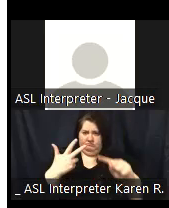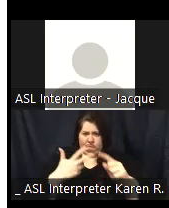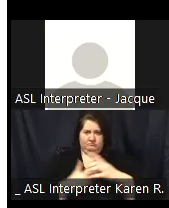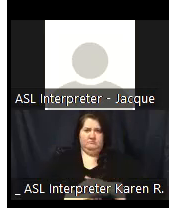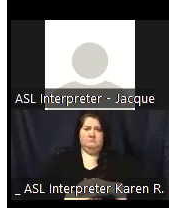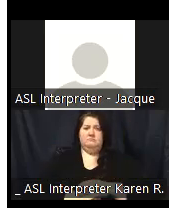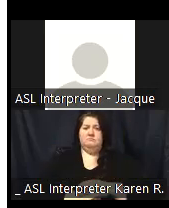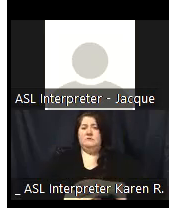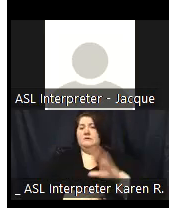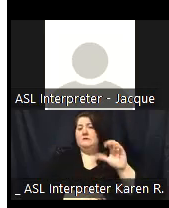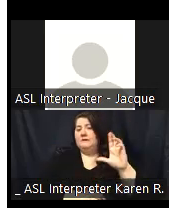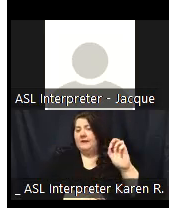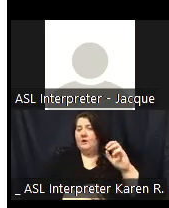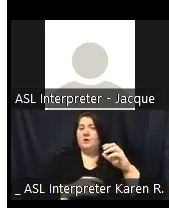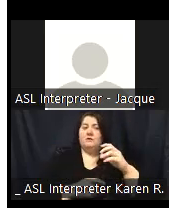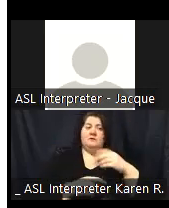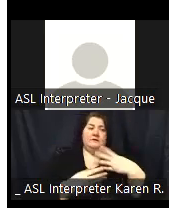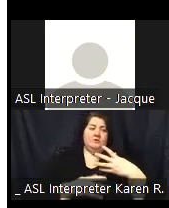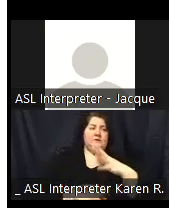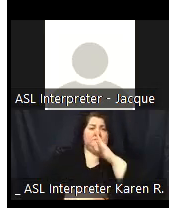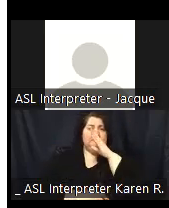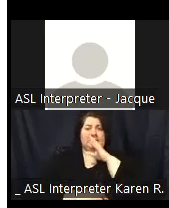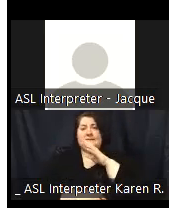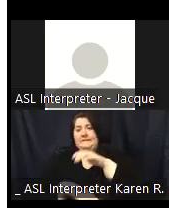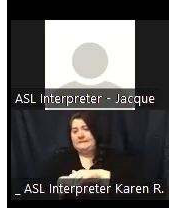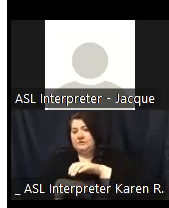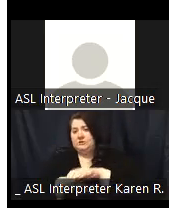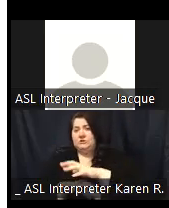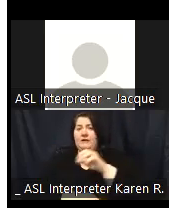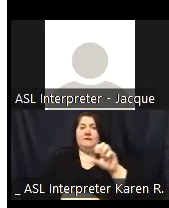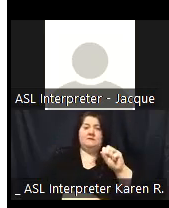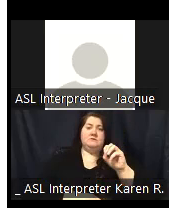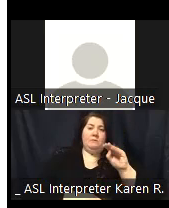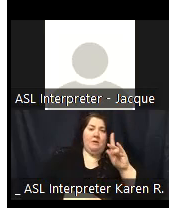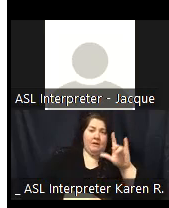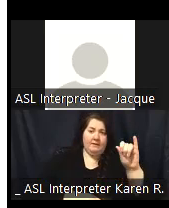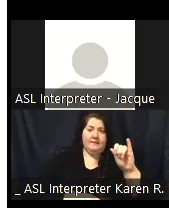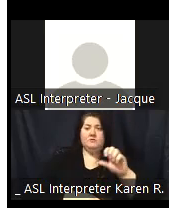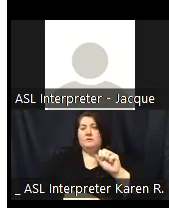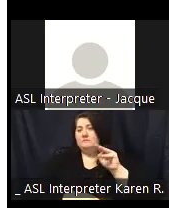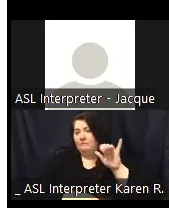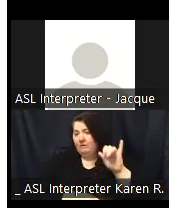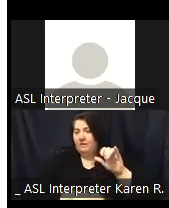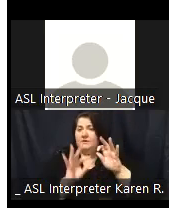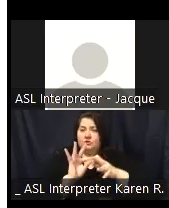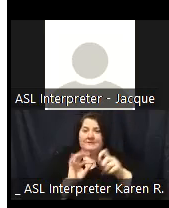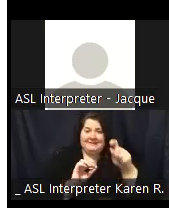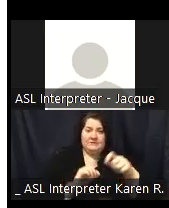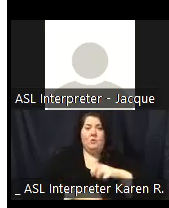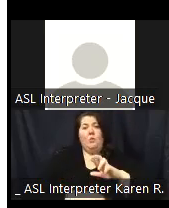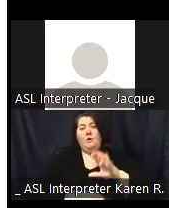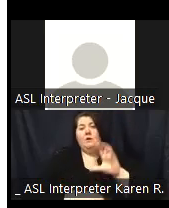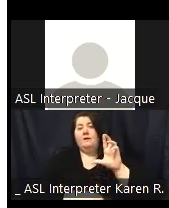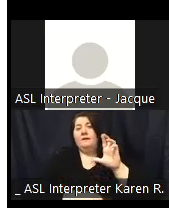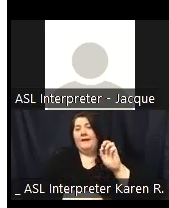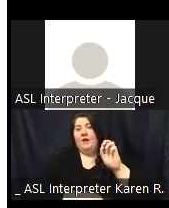the caregiver speaks English and Somali and a Somali interpreter is needed, or the caregiver uses